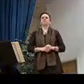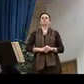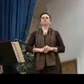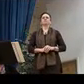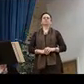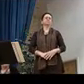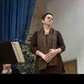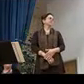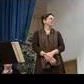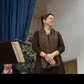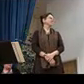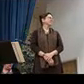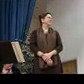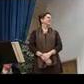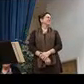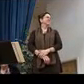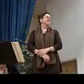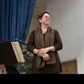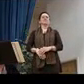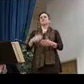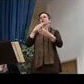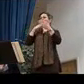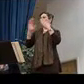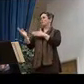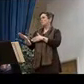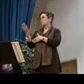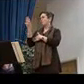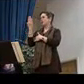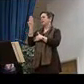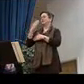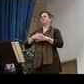Good morning. I look out across this